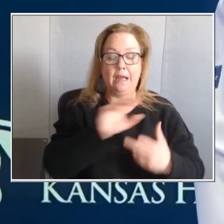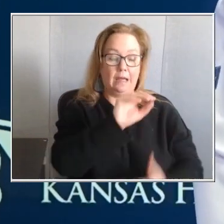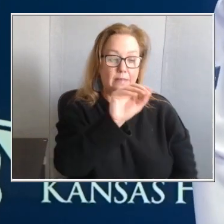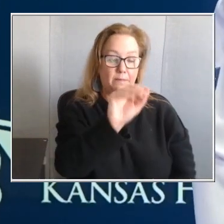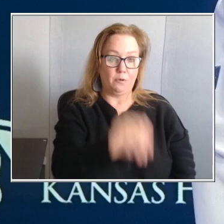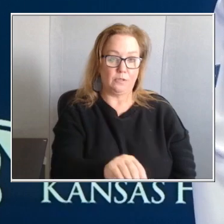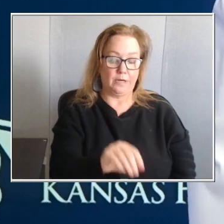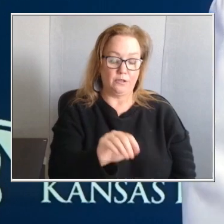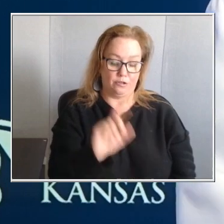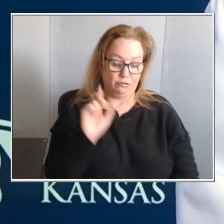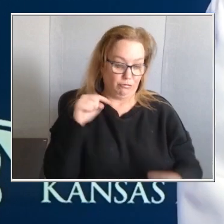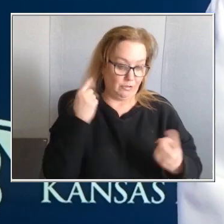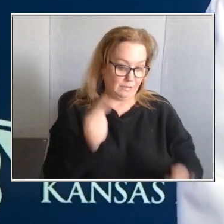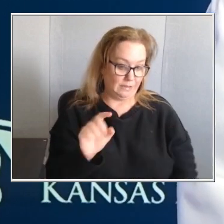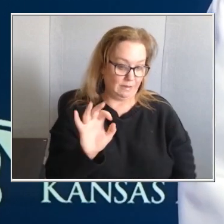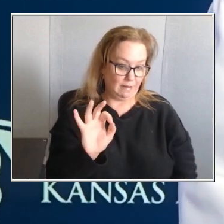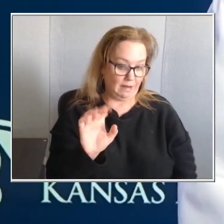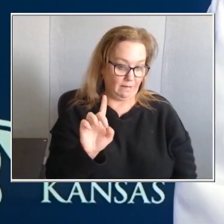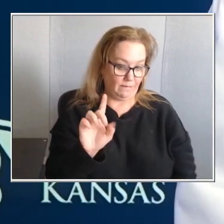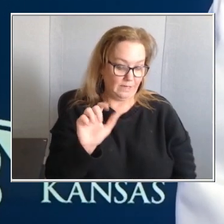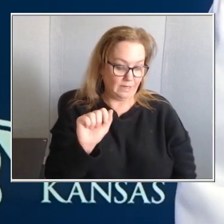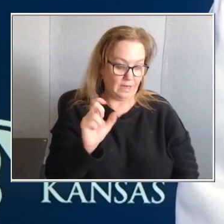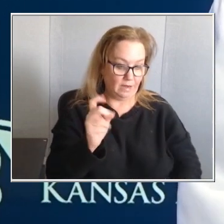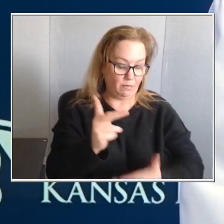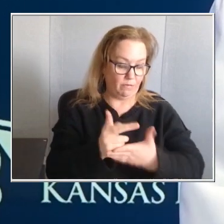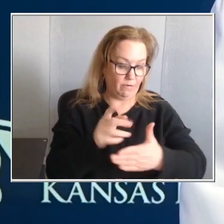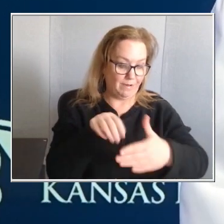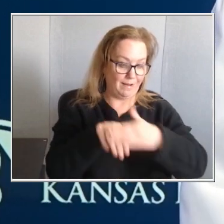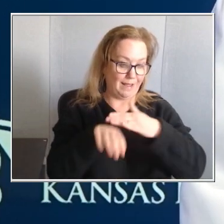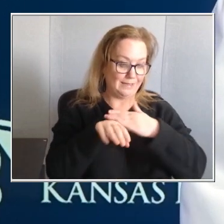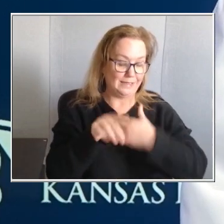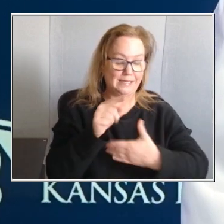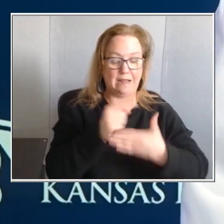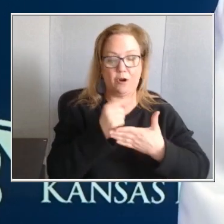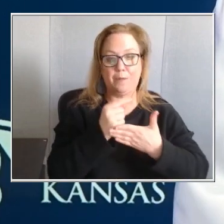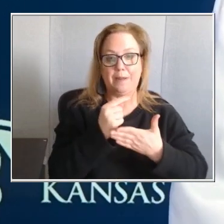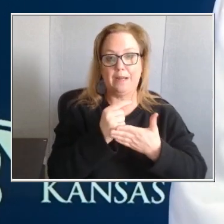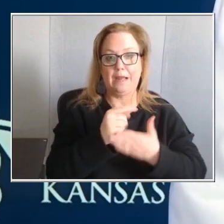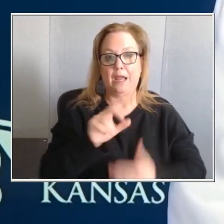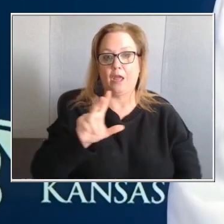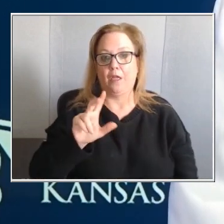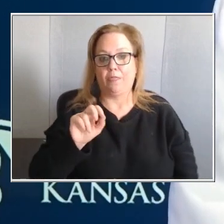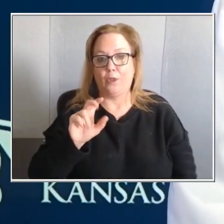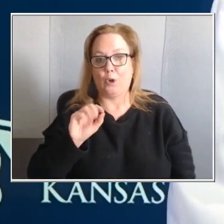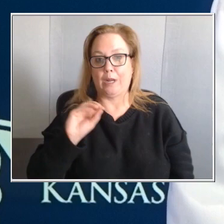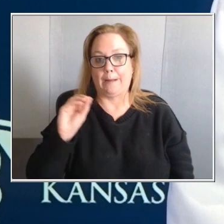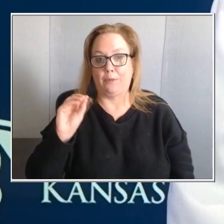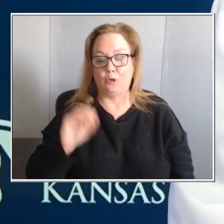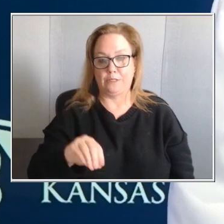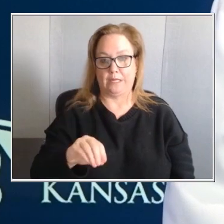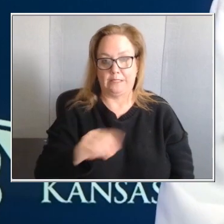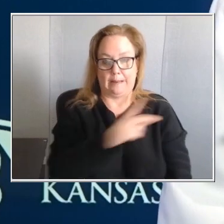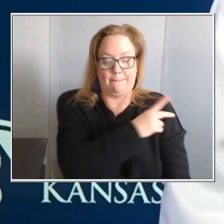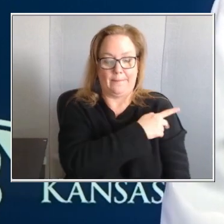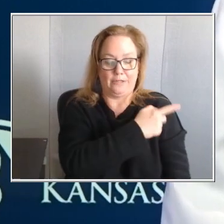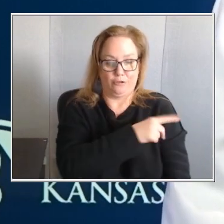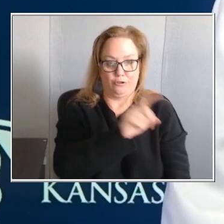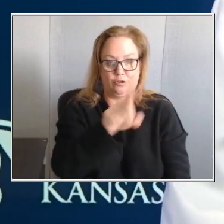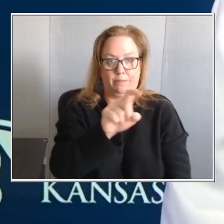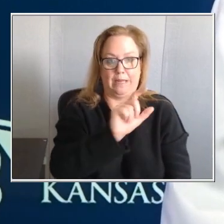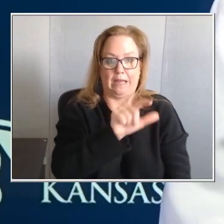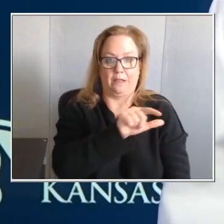FDA approval are able to access this therapy? 30% of the patients who should be eligible. So it's only a